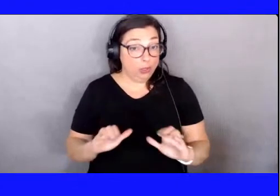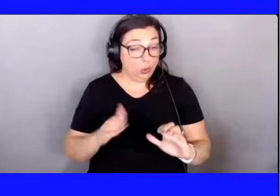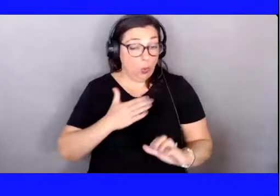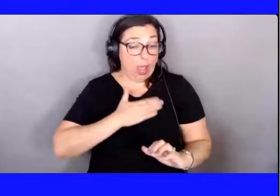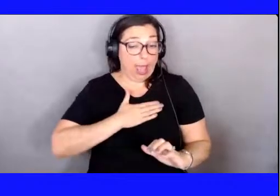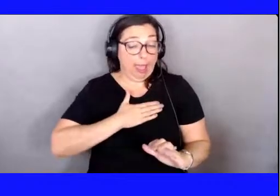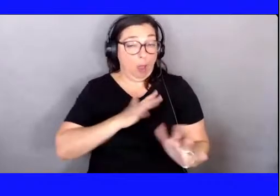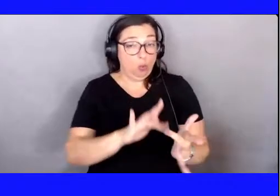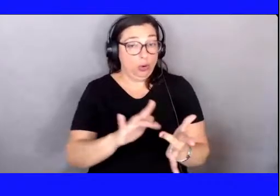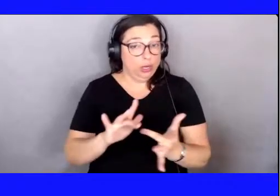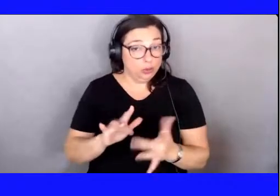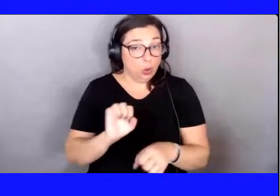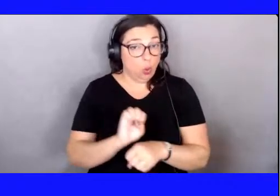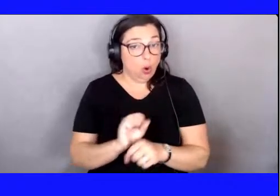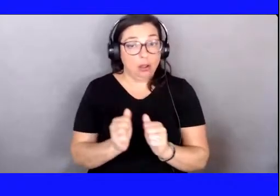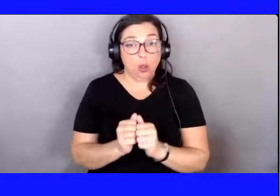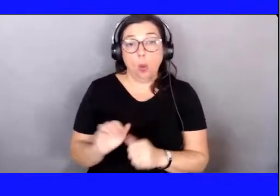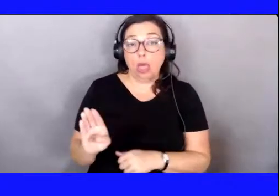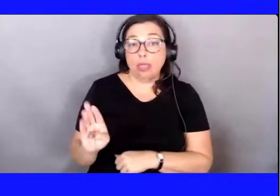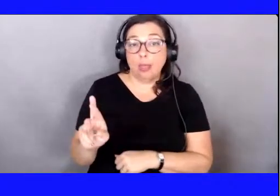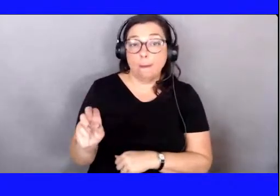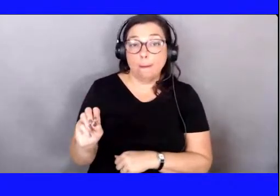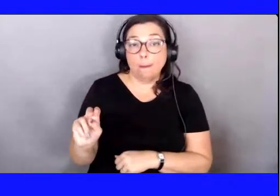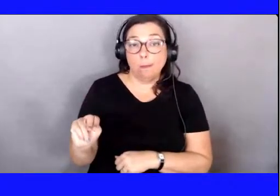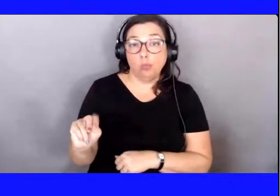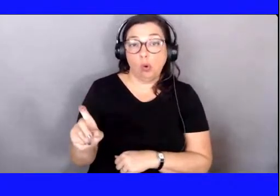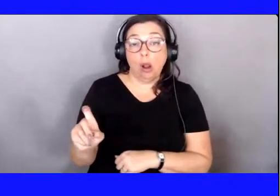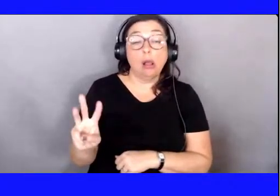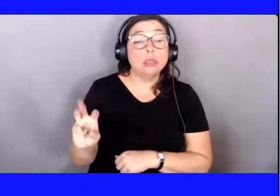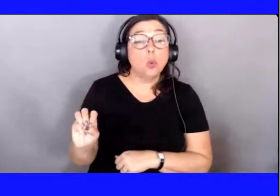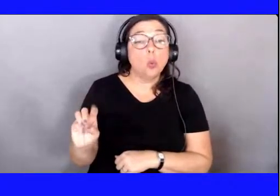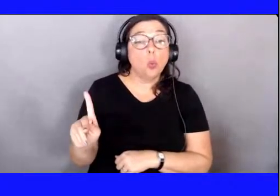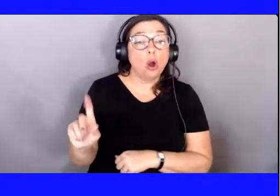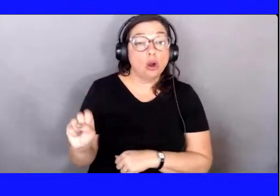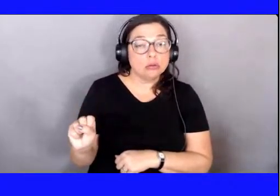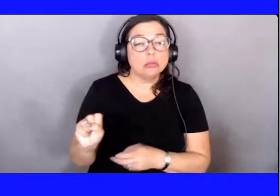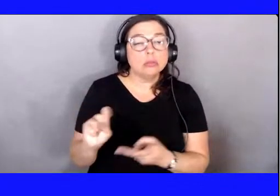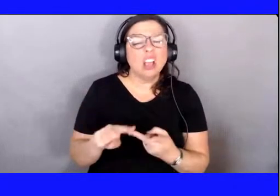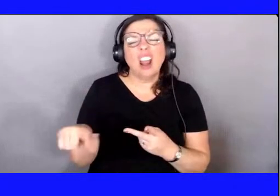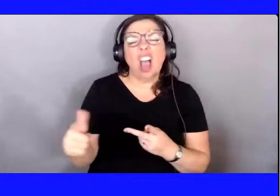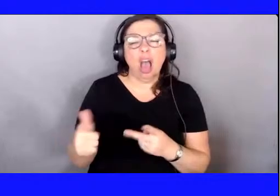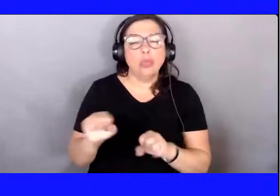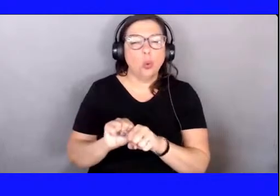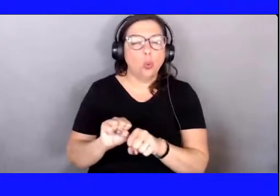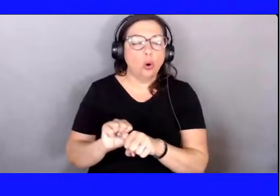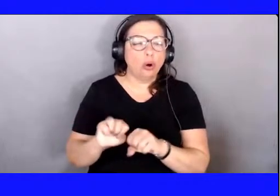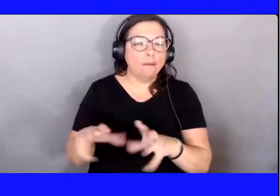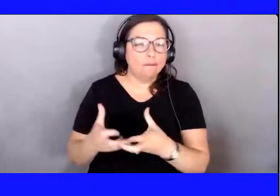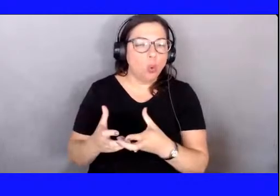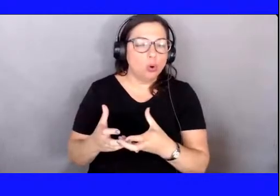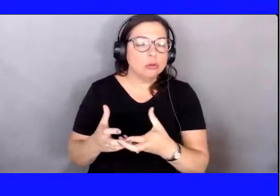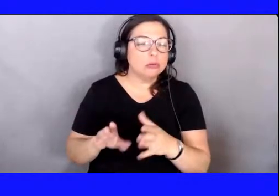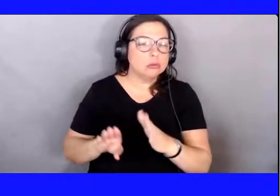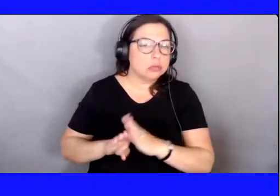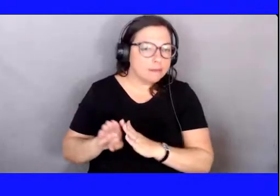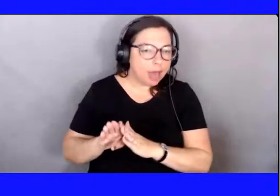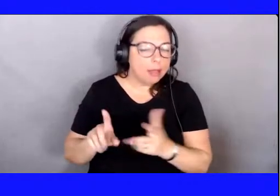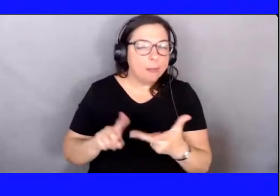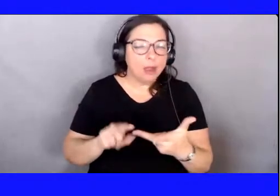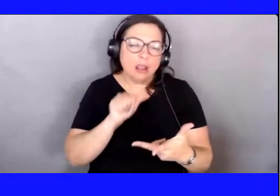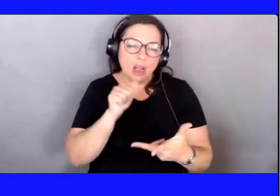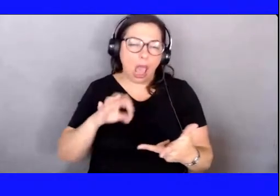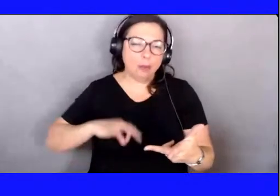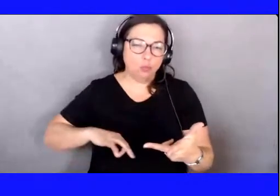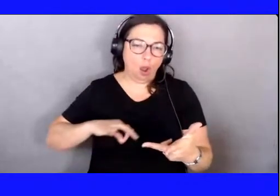by working with Bronx Works, and also by working with other workforce development not-for-profit. So we take both